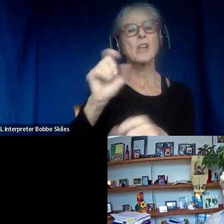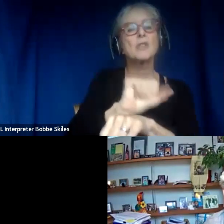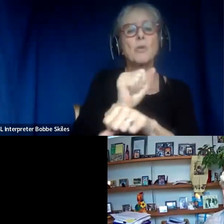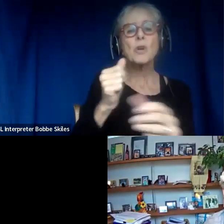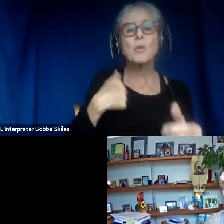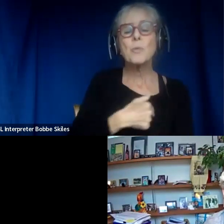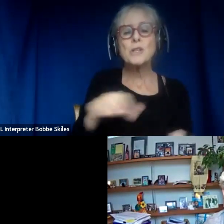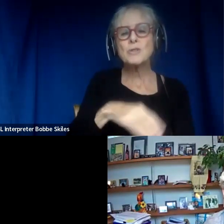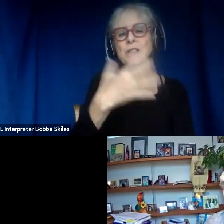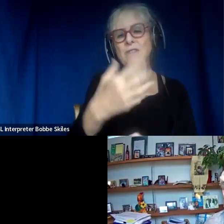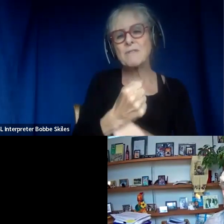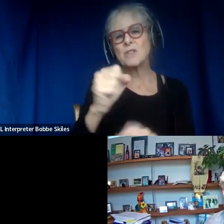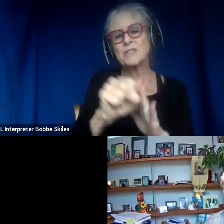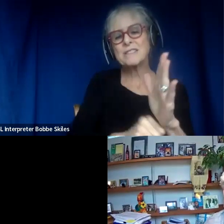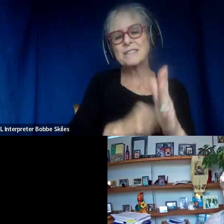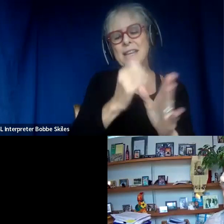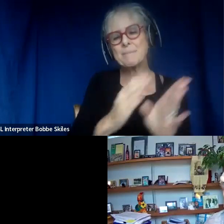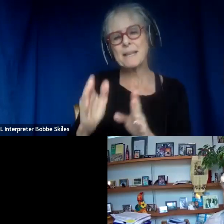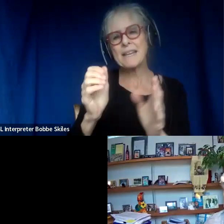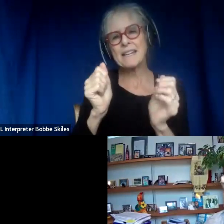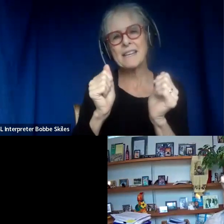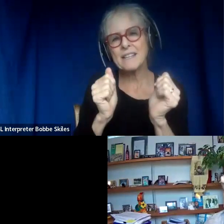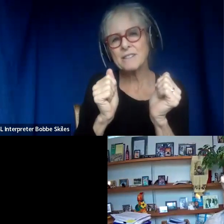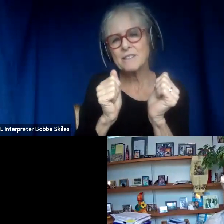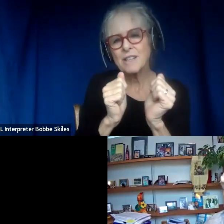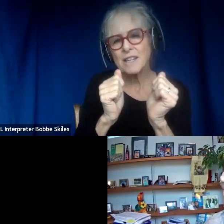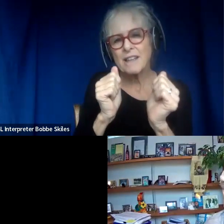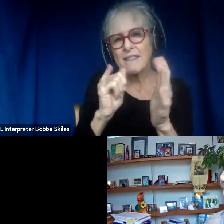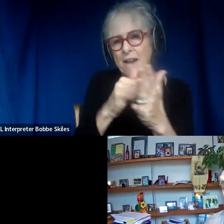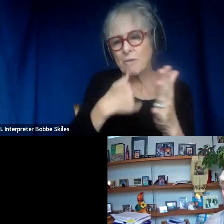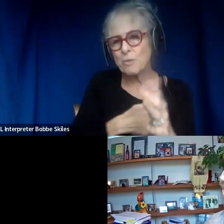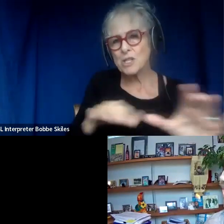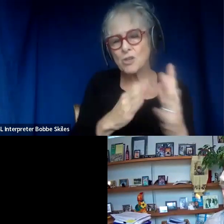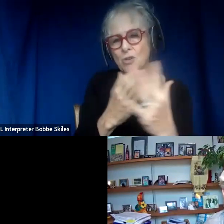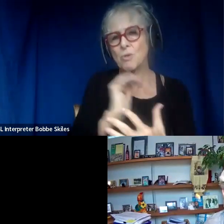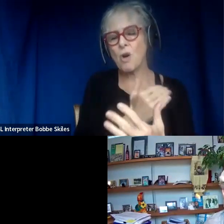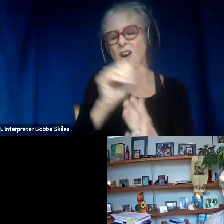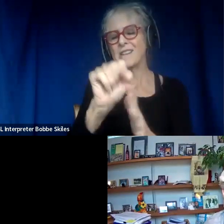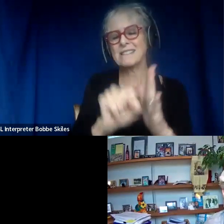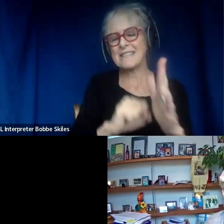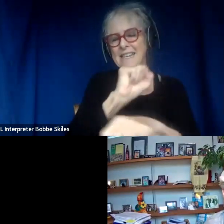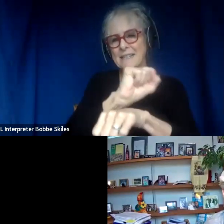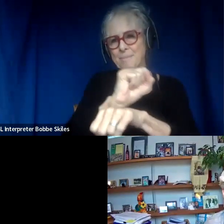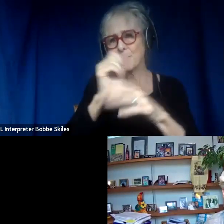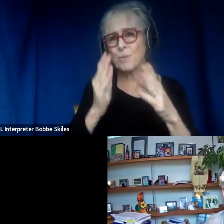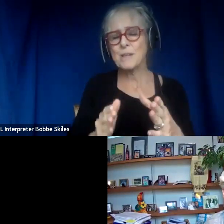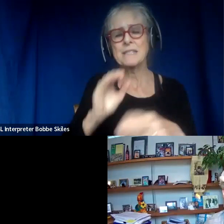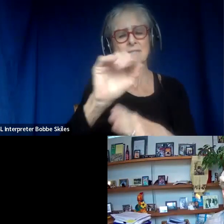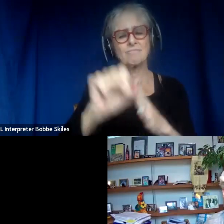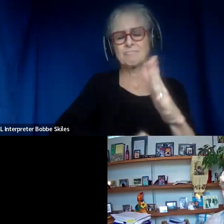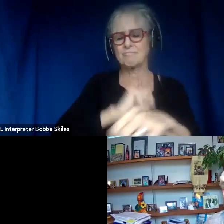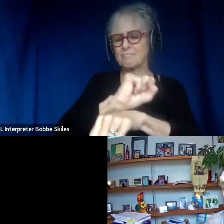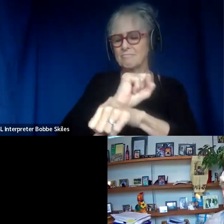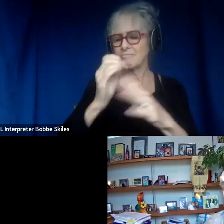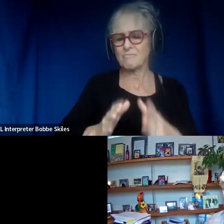Federal Administration on Community Living, and we do that largely through our own state employees. So the state employees will work on